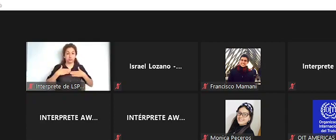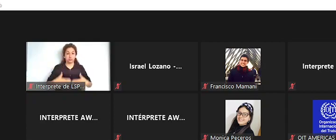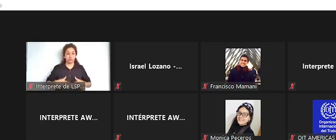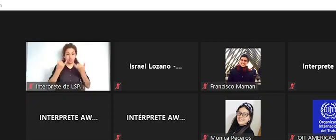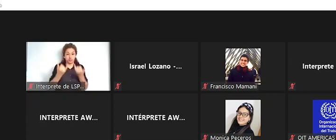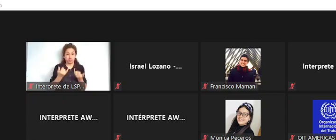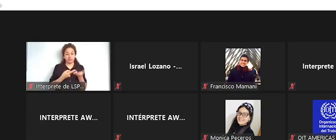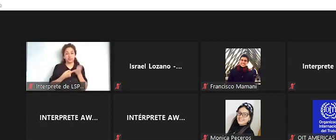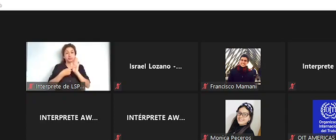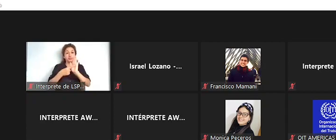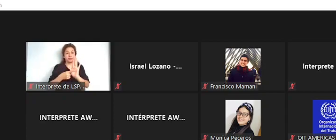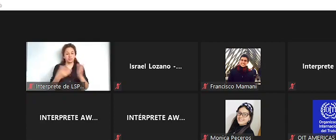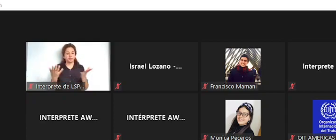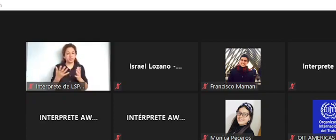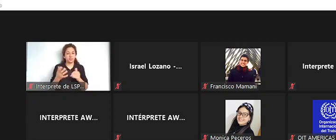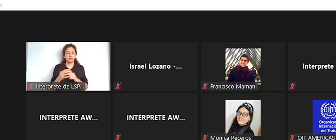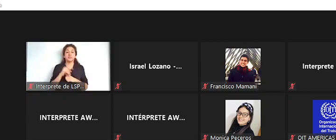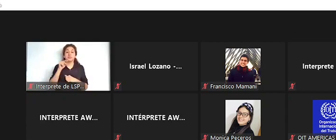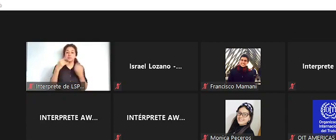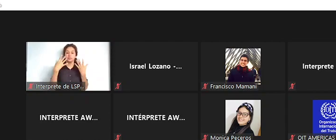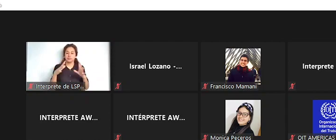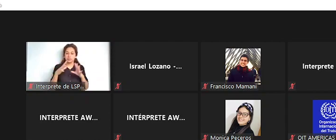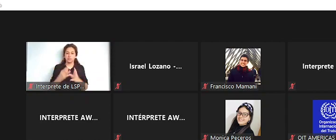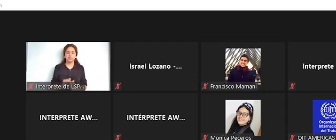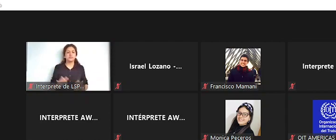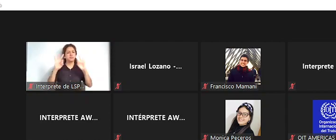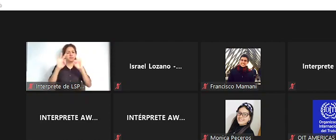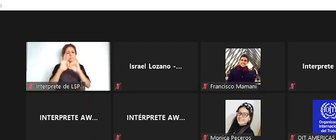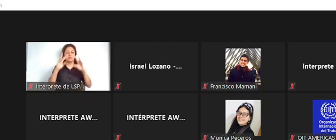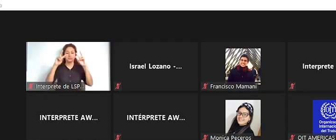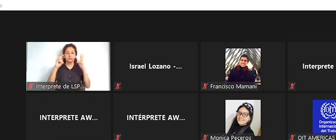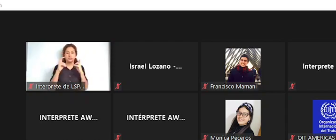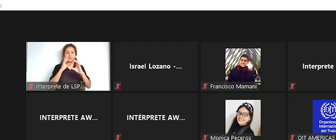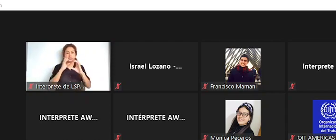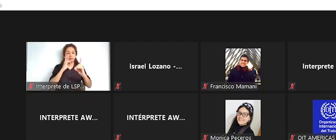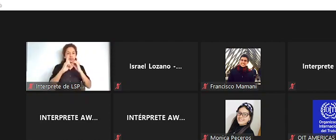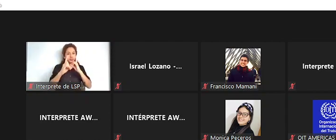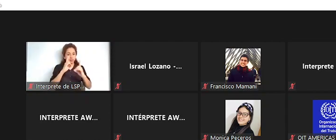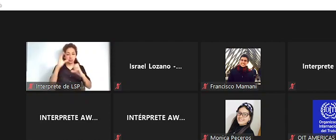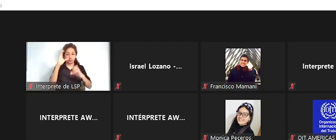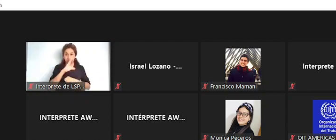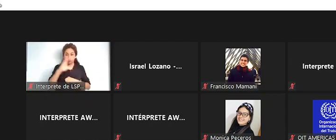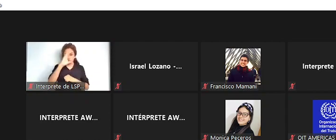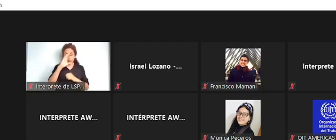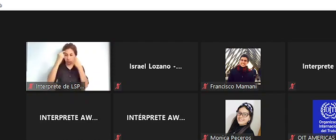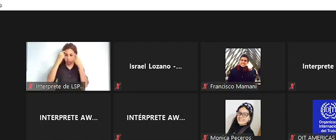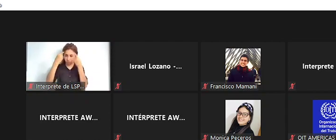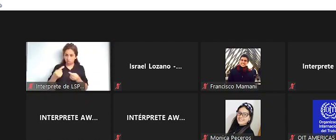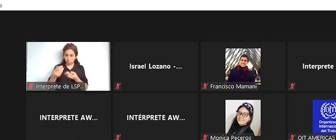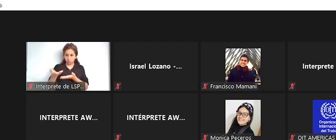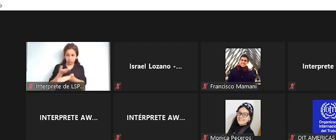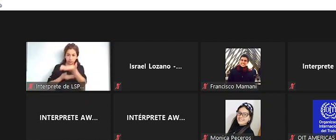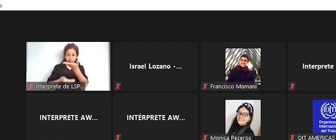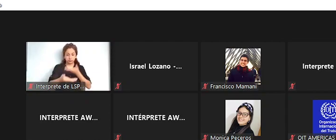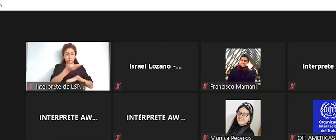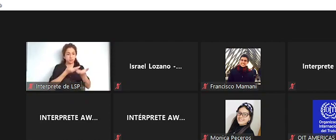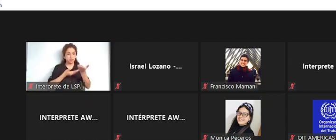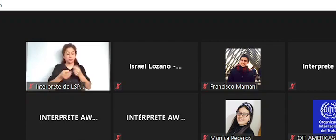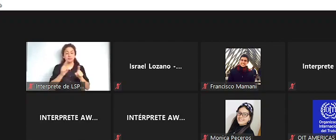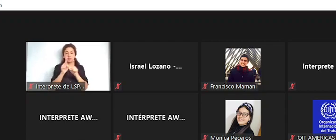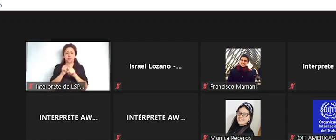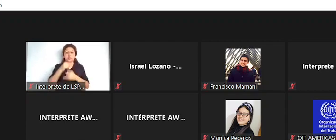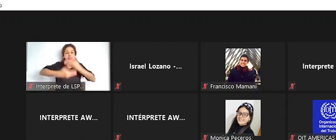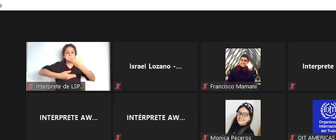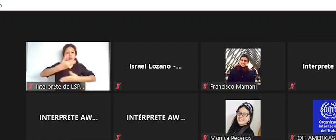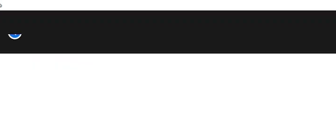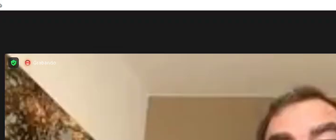the action plan that is represented today is the set that the importance of a dialogue of seeking agreements and to